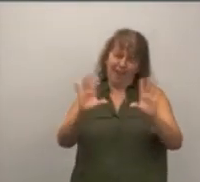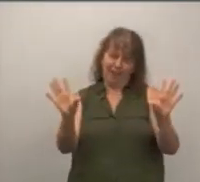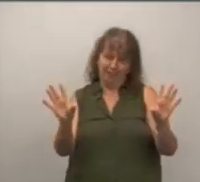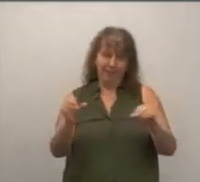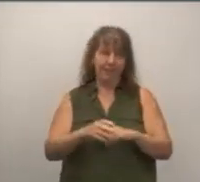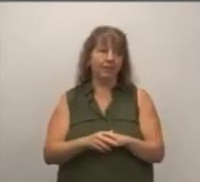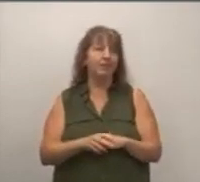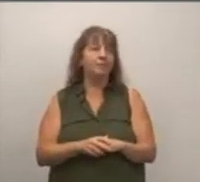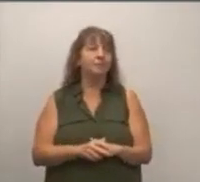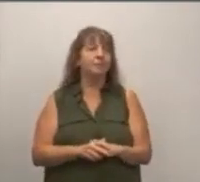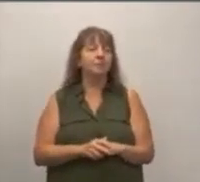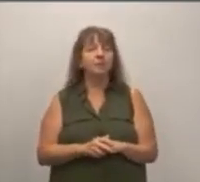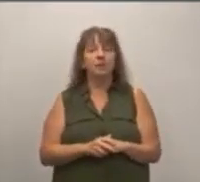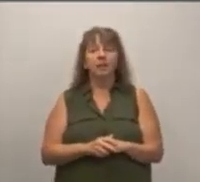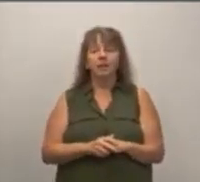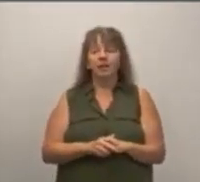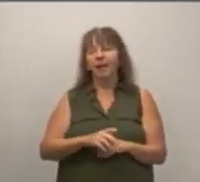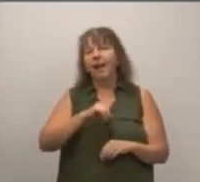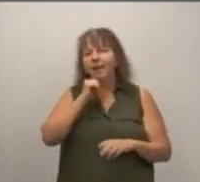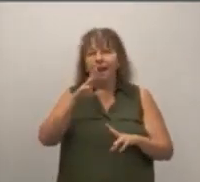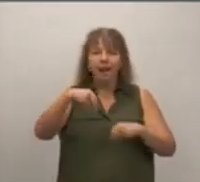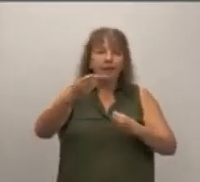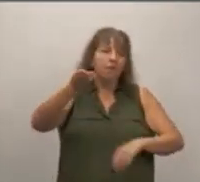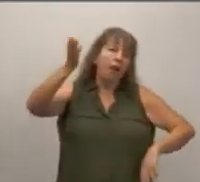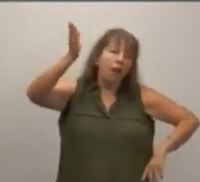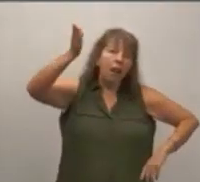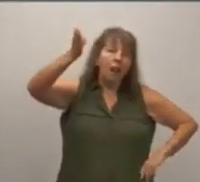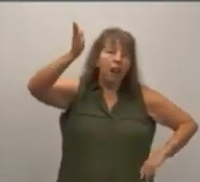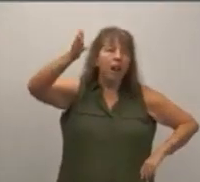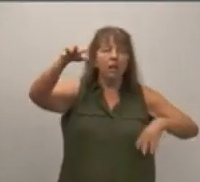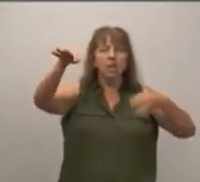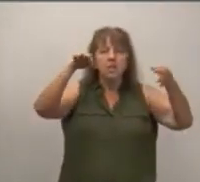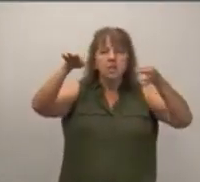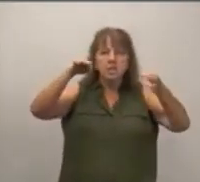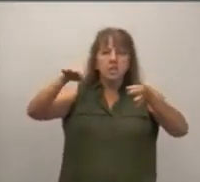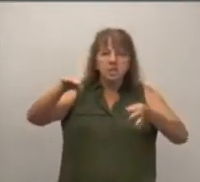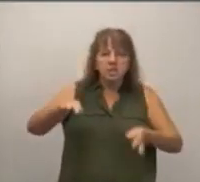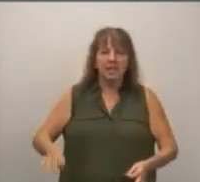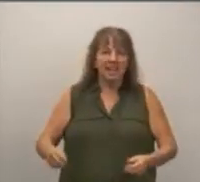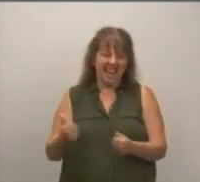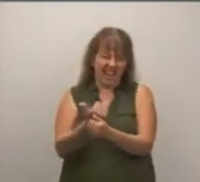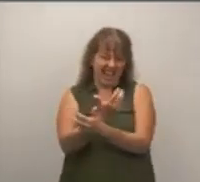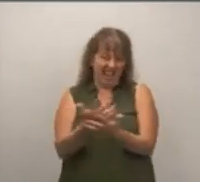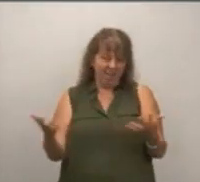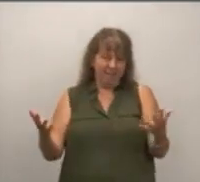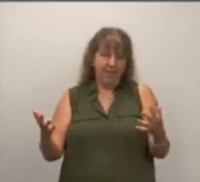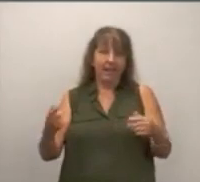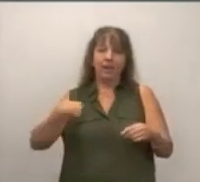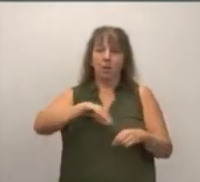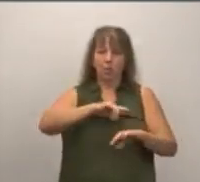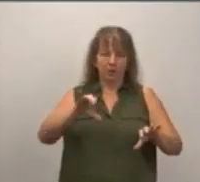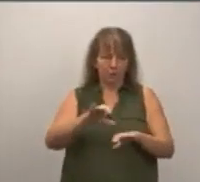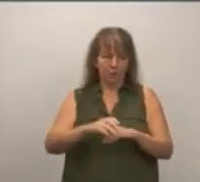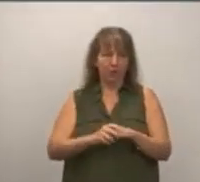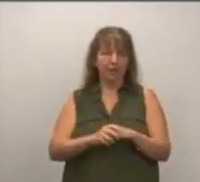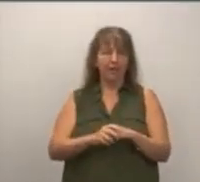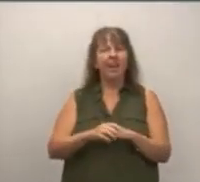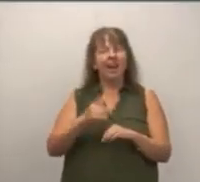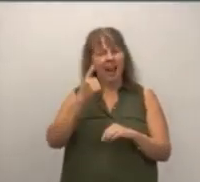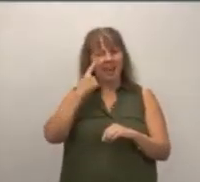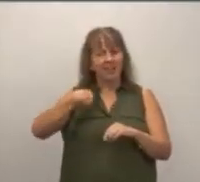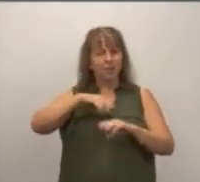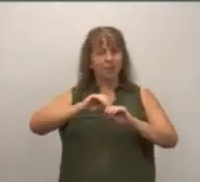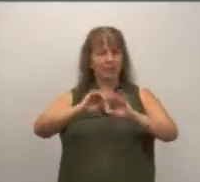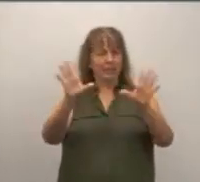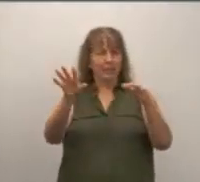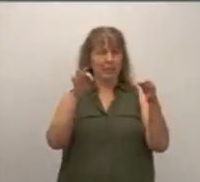Without going into a presentation regarding where we're our different learning models, I think we've been very clear with that.